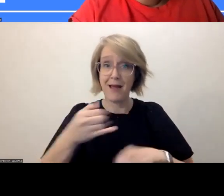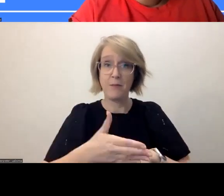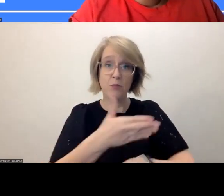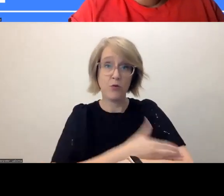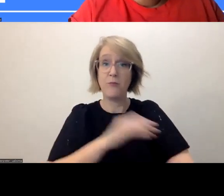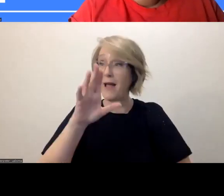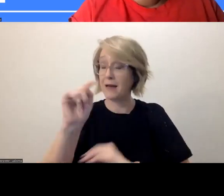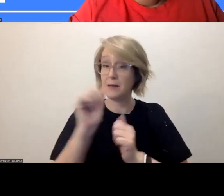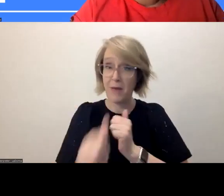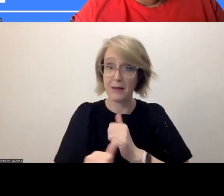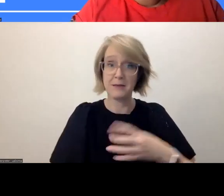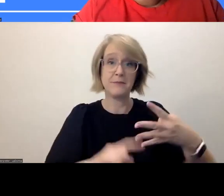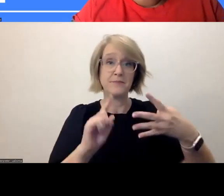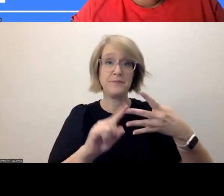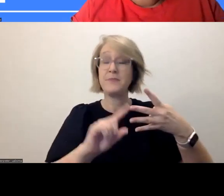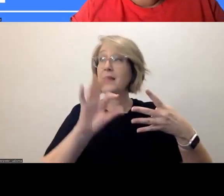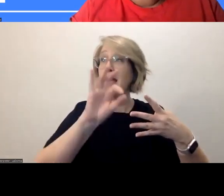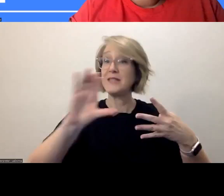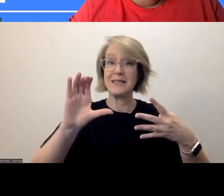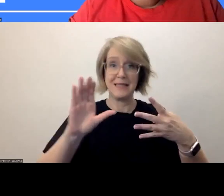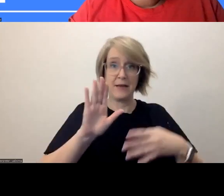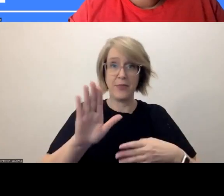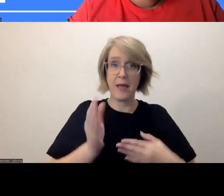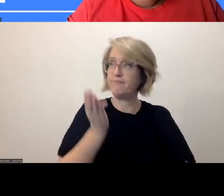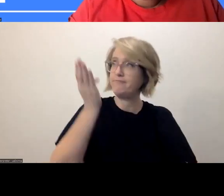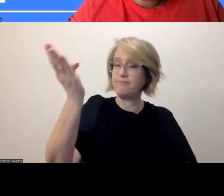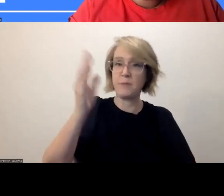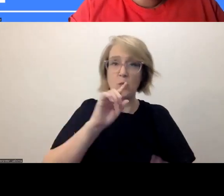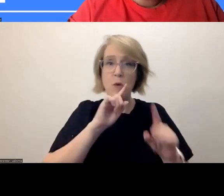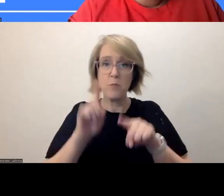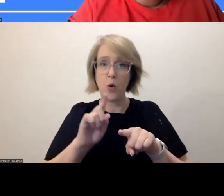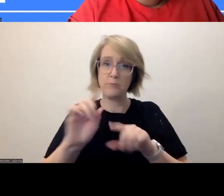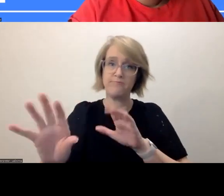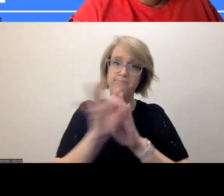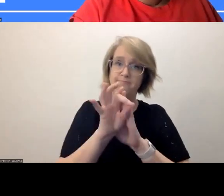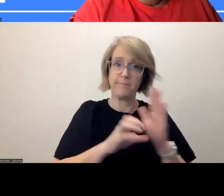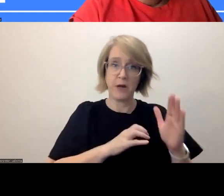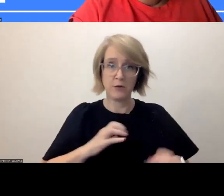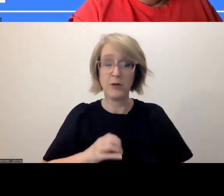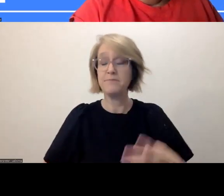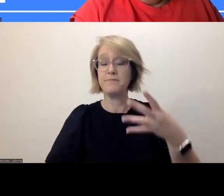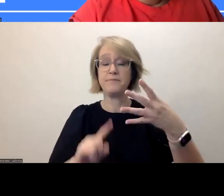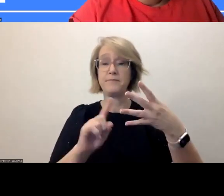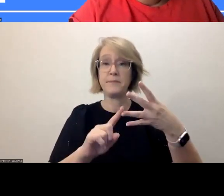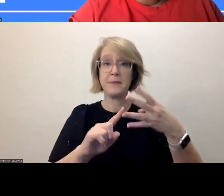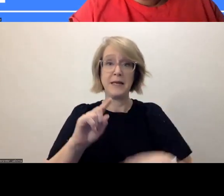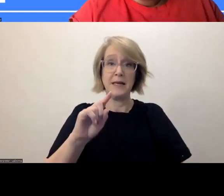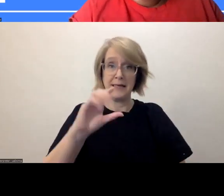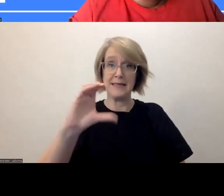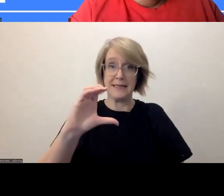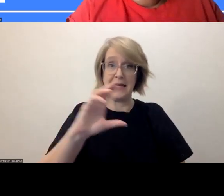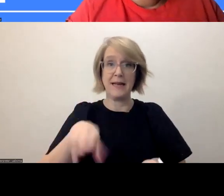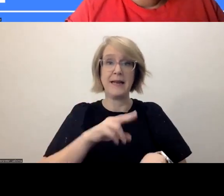submitted their report to Congress recommending 988 be the designated number. C, the National Suicide Hotline Designation Act